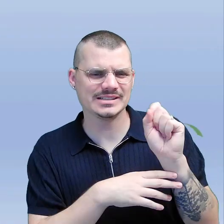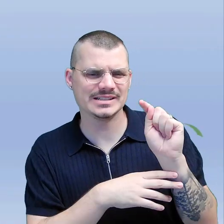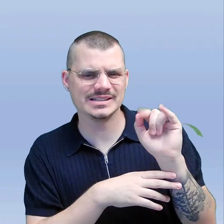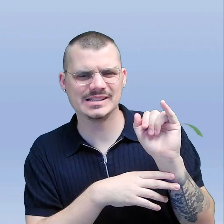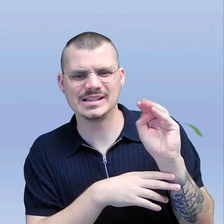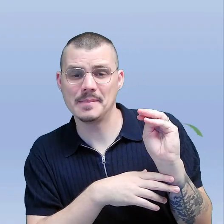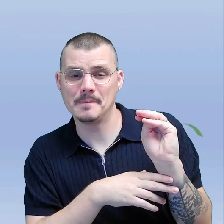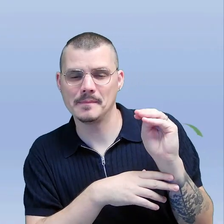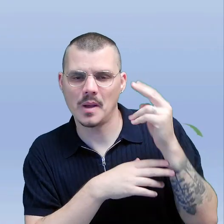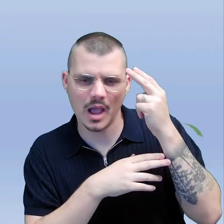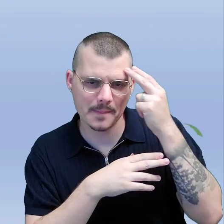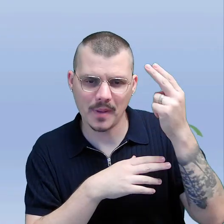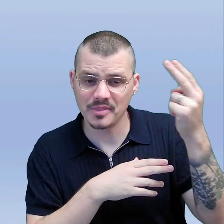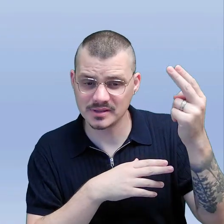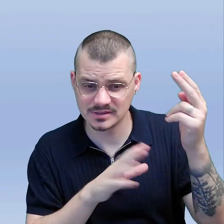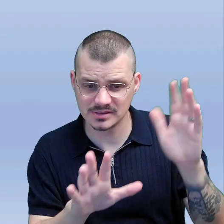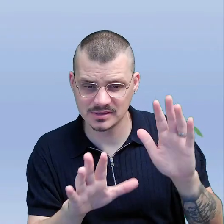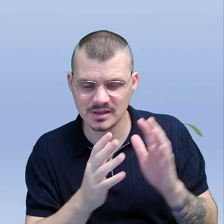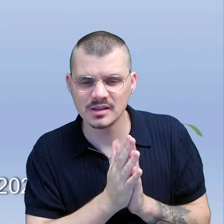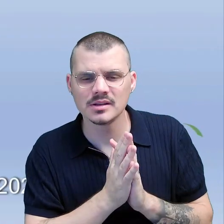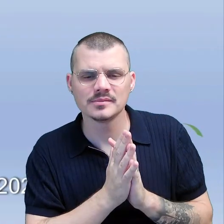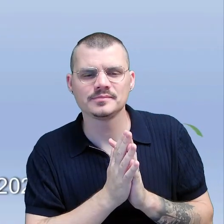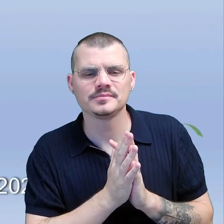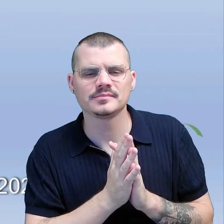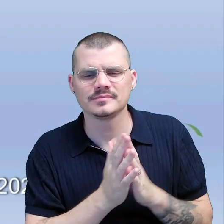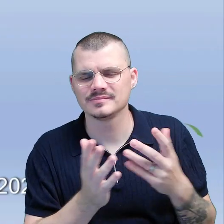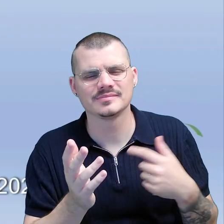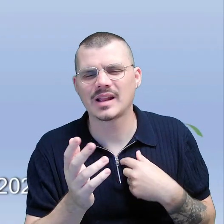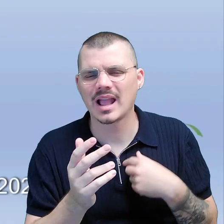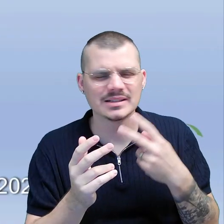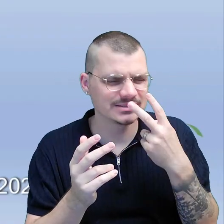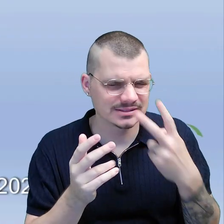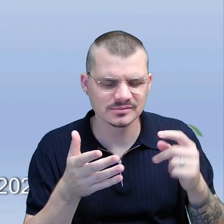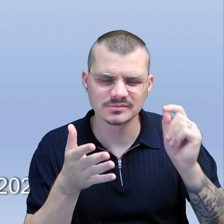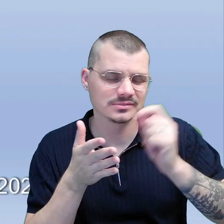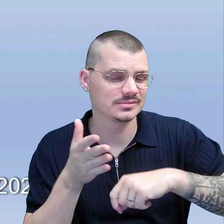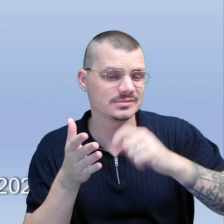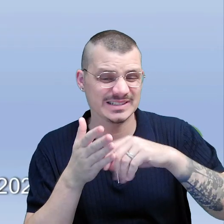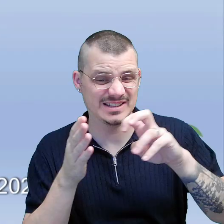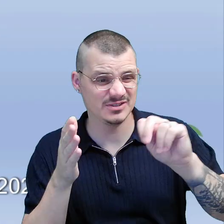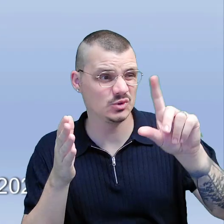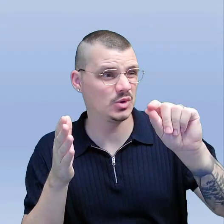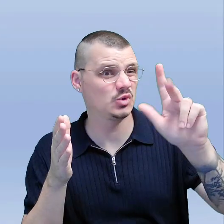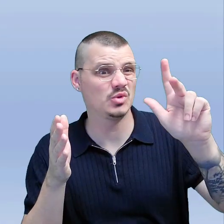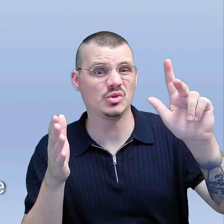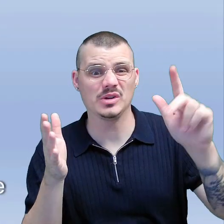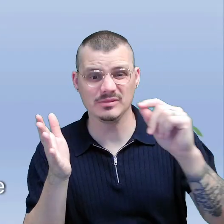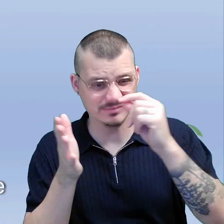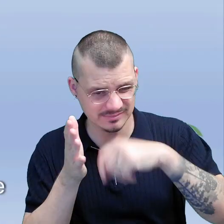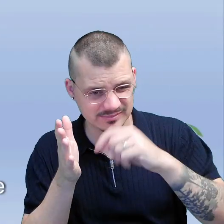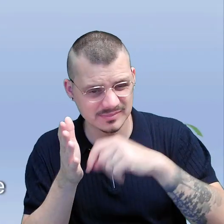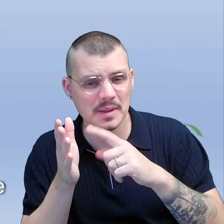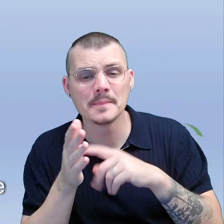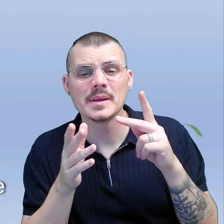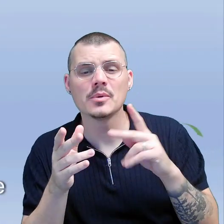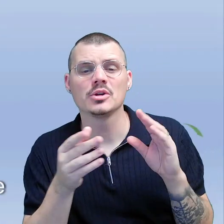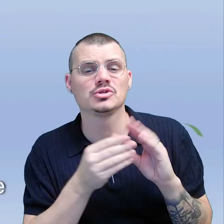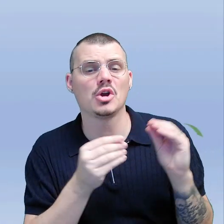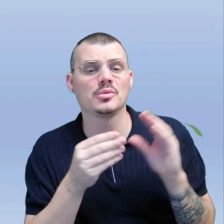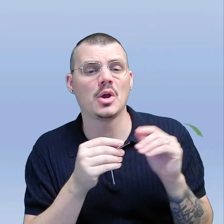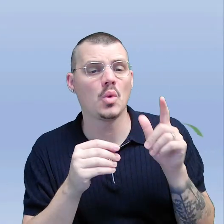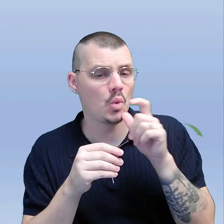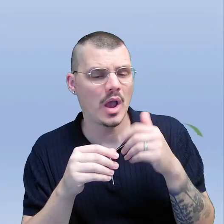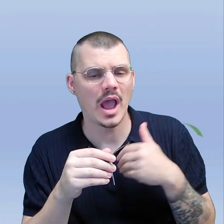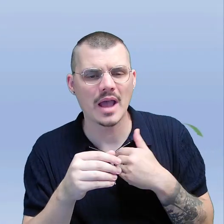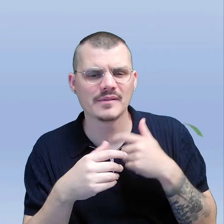hypothesis. People will, in fact, I see it written in records even in 2023, people talking about people who